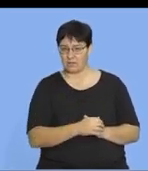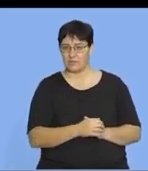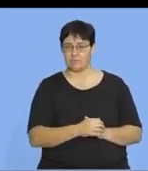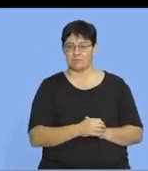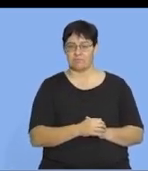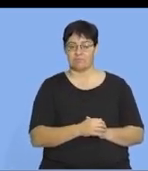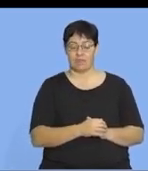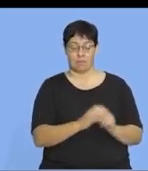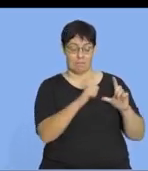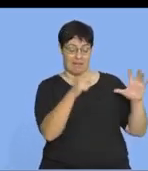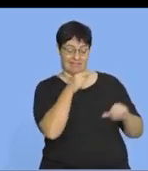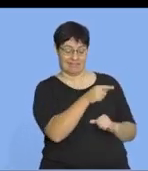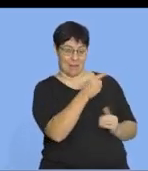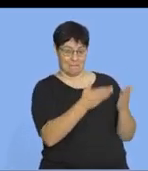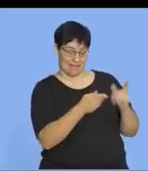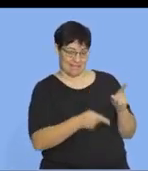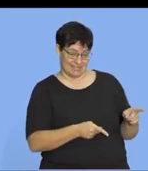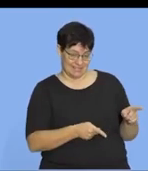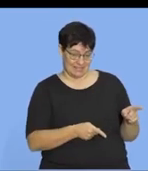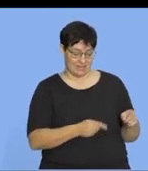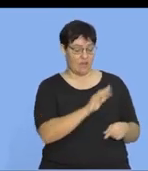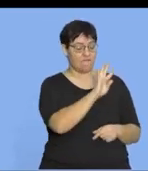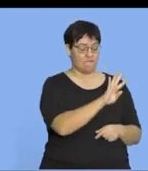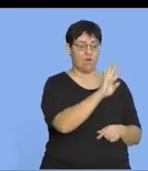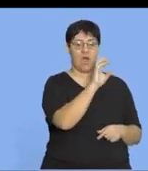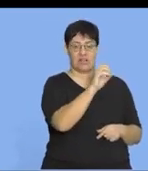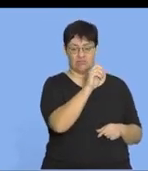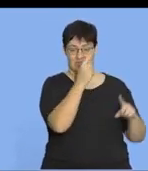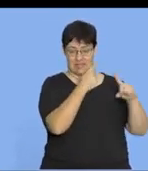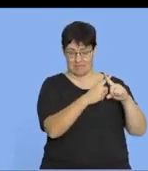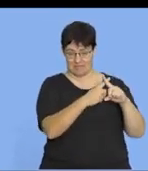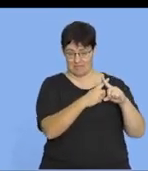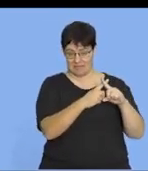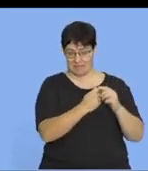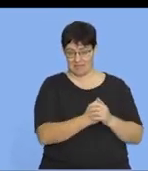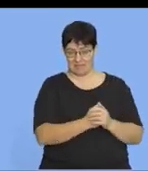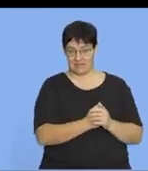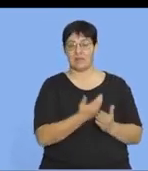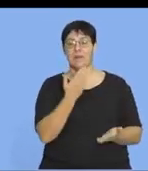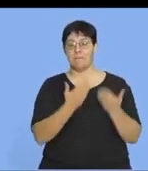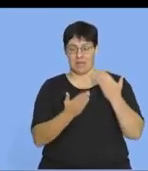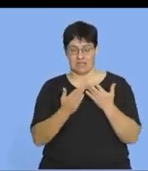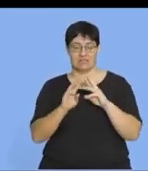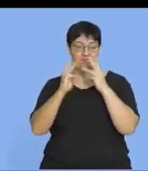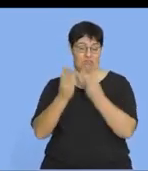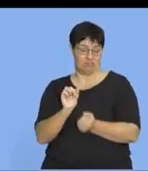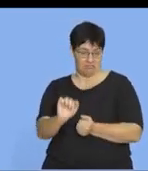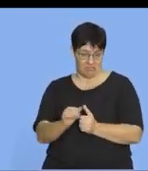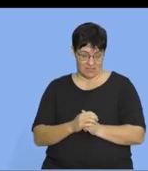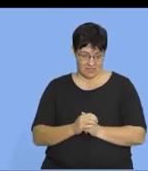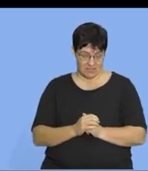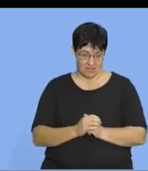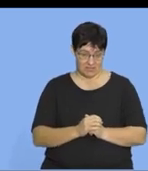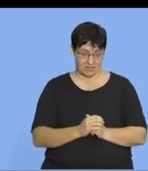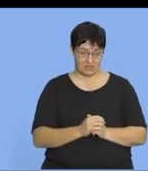mass of my planet is 400 times the mass of Earth.